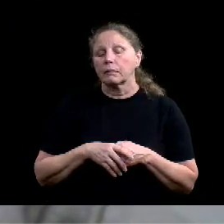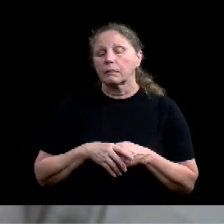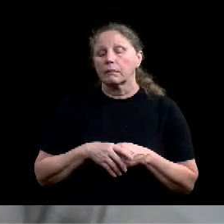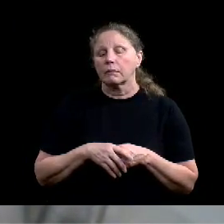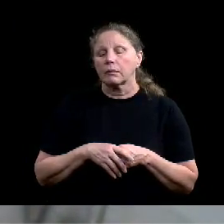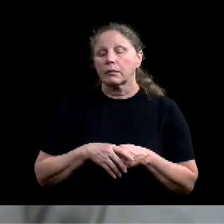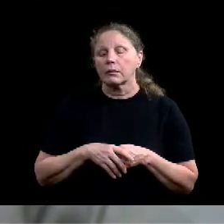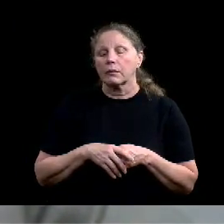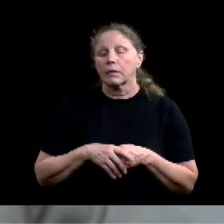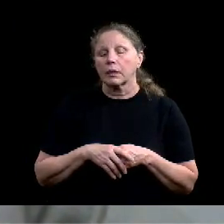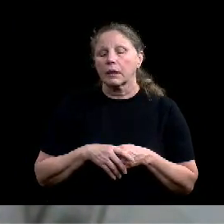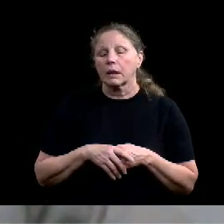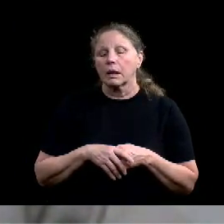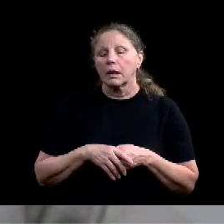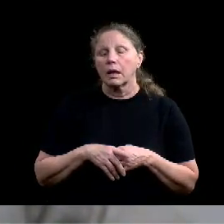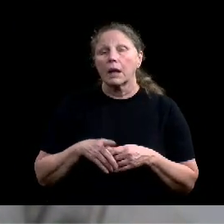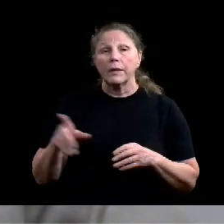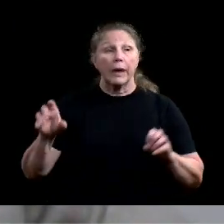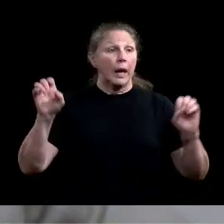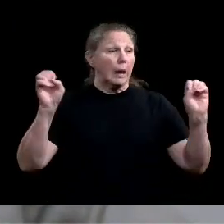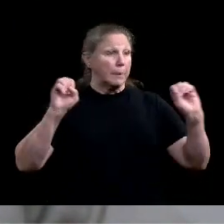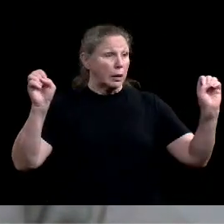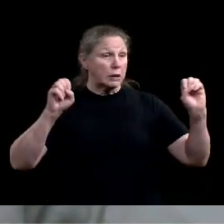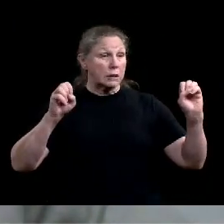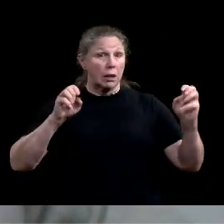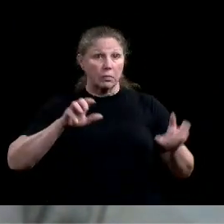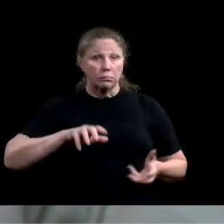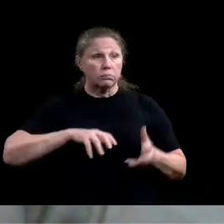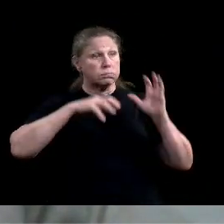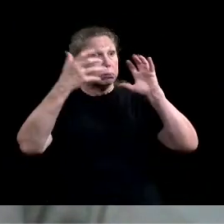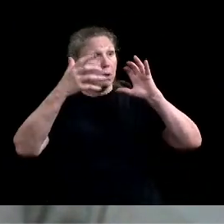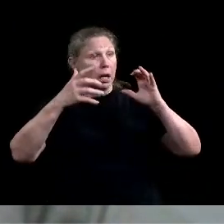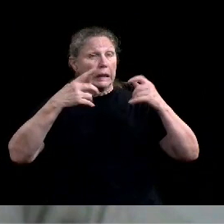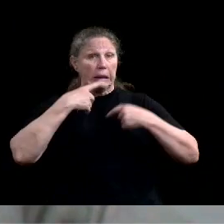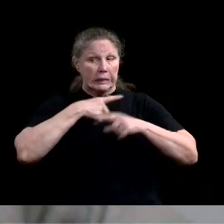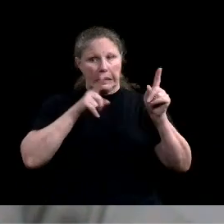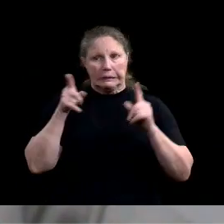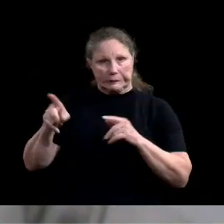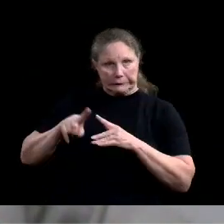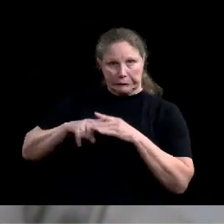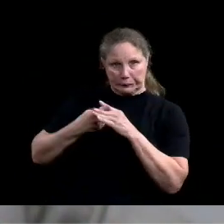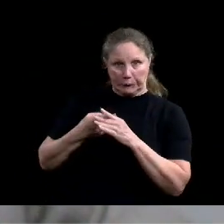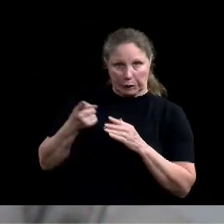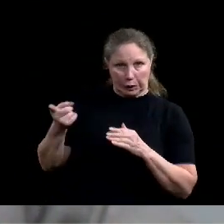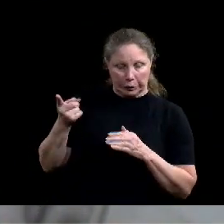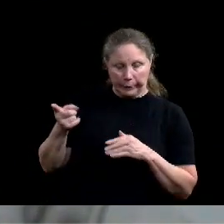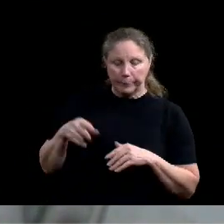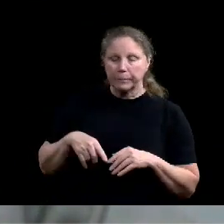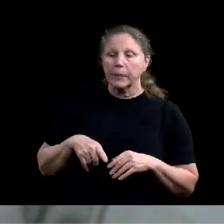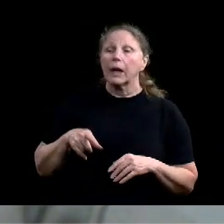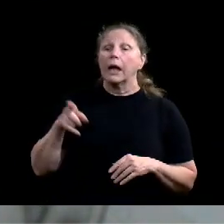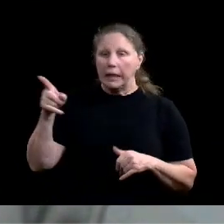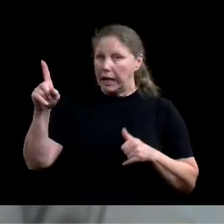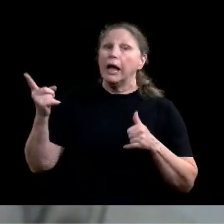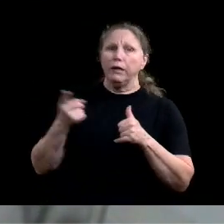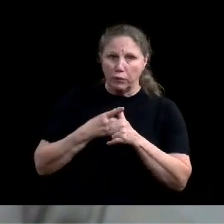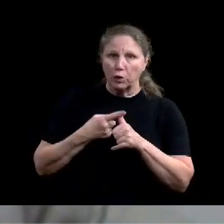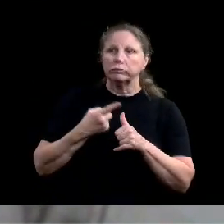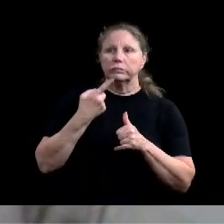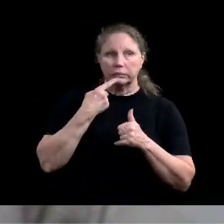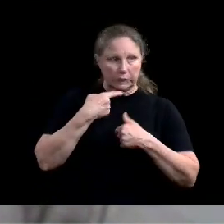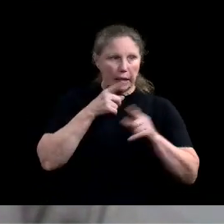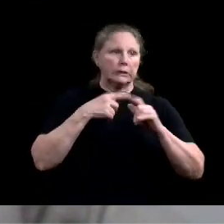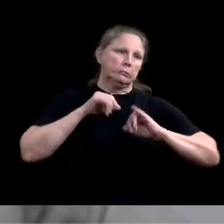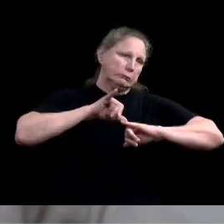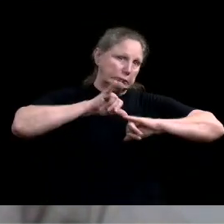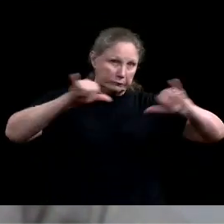his orders that have placed the shelter in place across the state. We expect the governor to